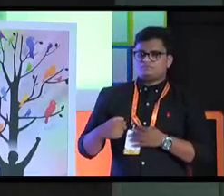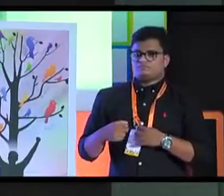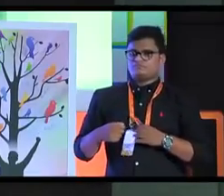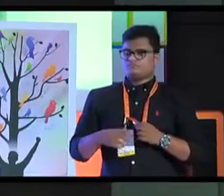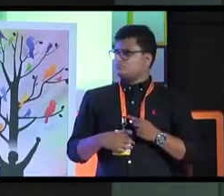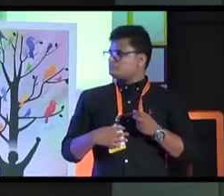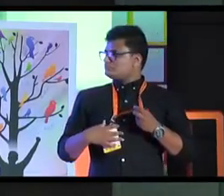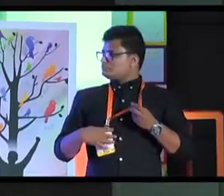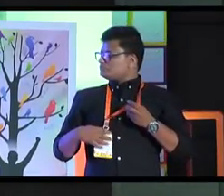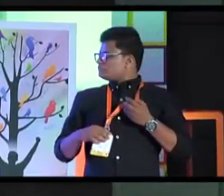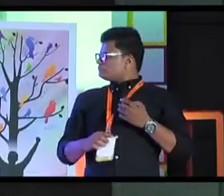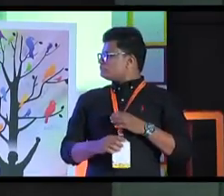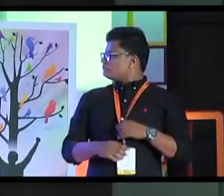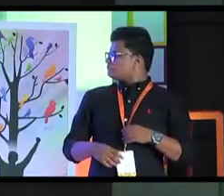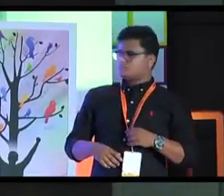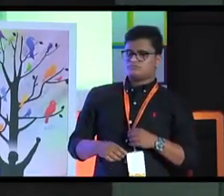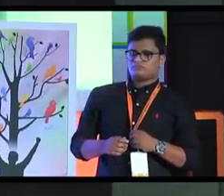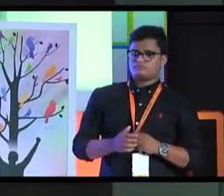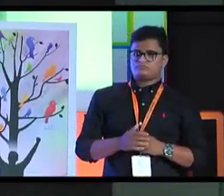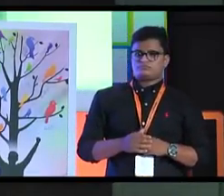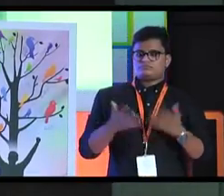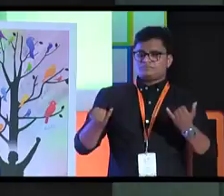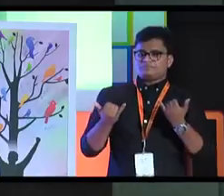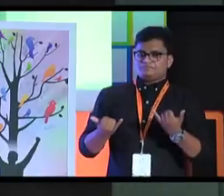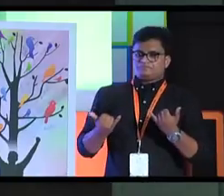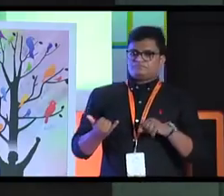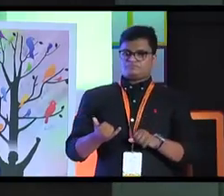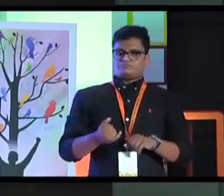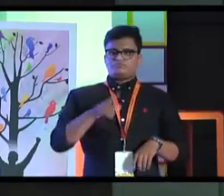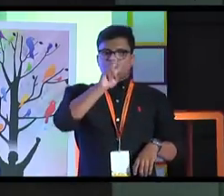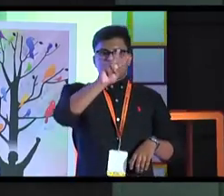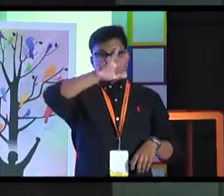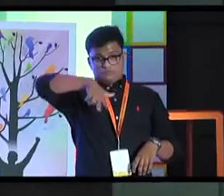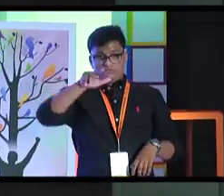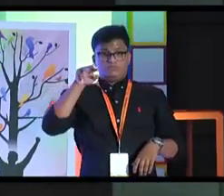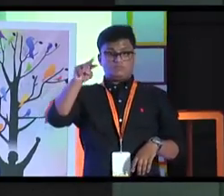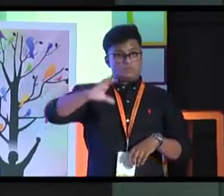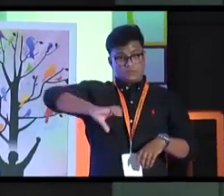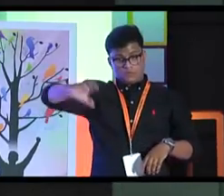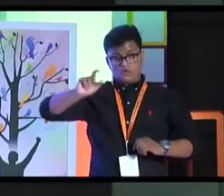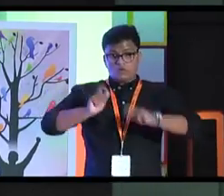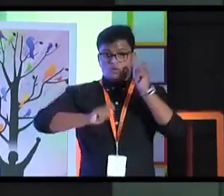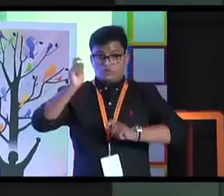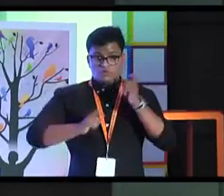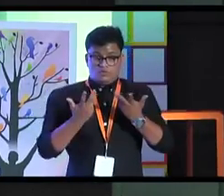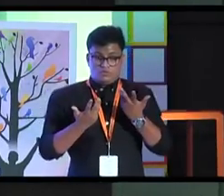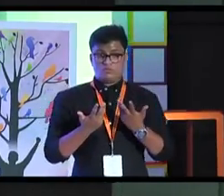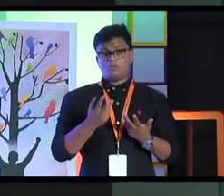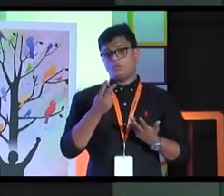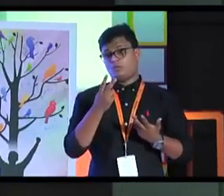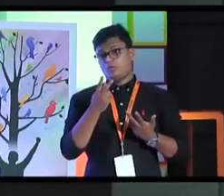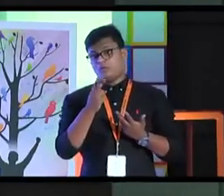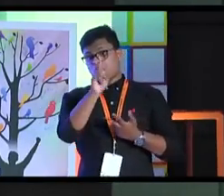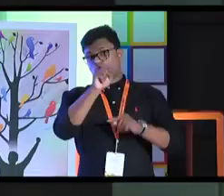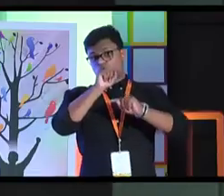And the last point I would like to say is, we know 28,000 crore rupees. Tom, India is the country where 2% of the corporate profit